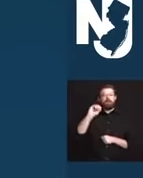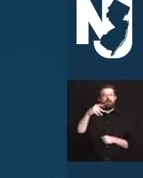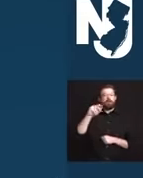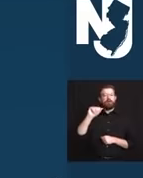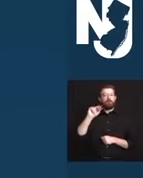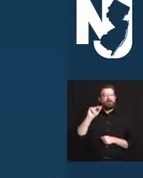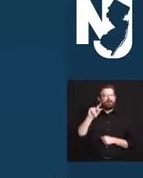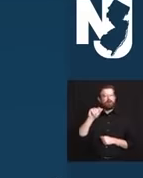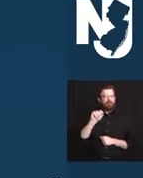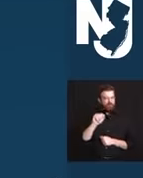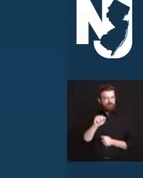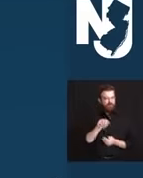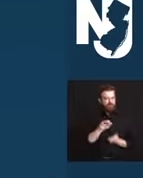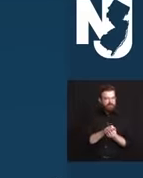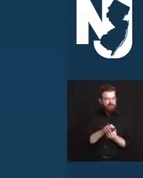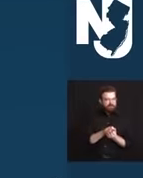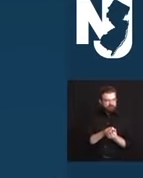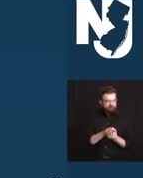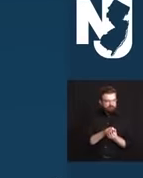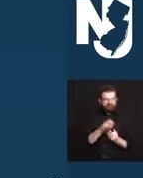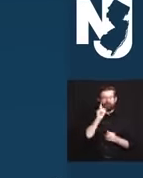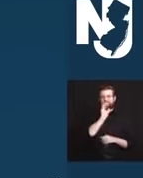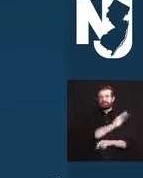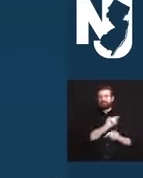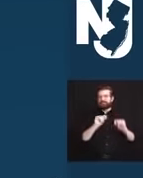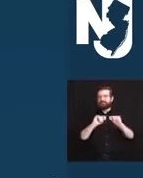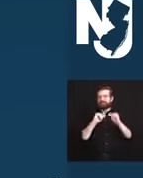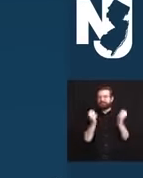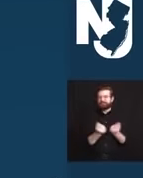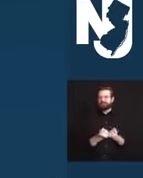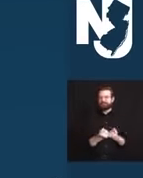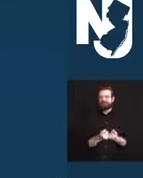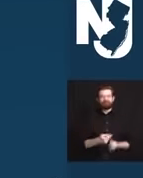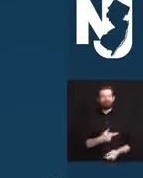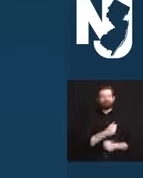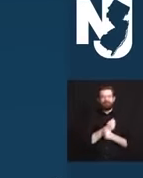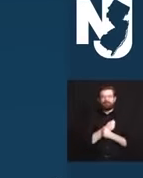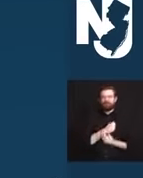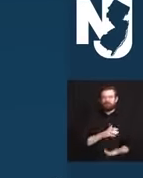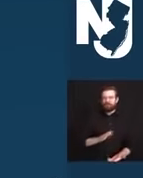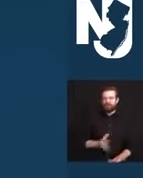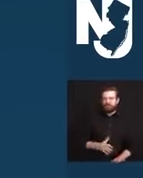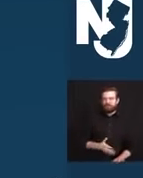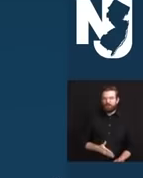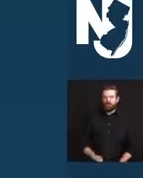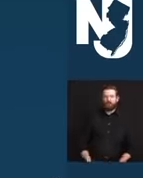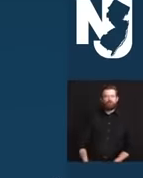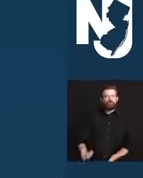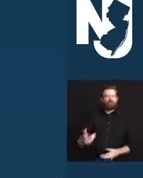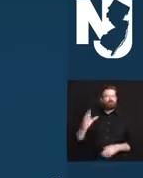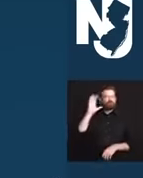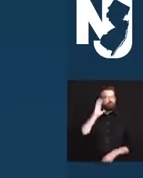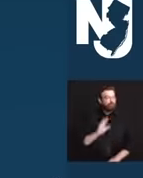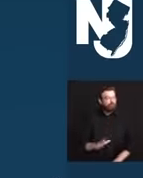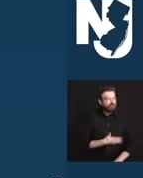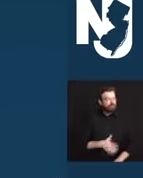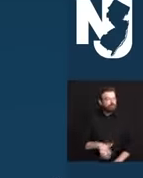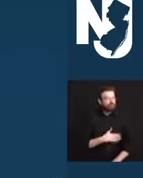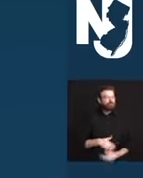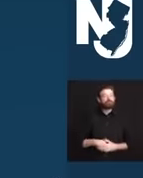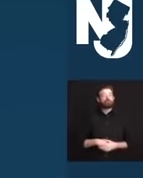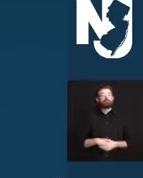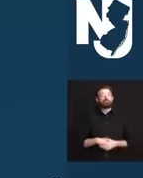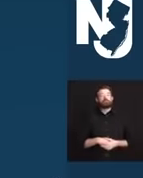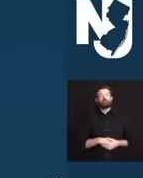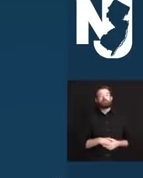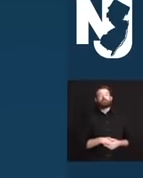hard work. He loved to cook, to fish, and to listen to music. Peter leaves behind his wife of 33